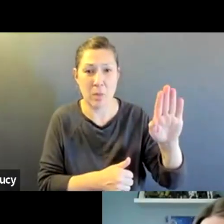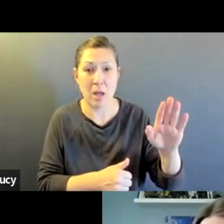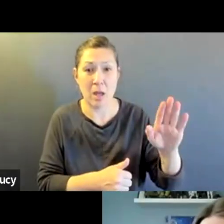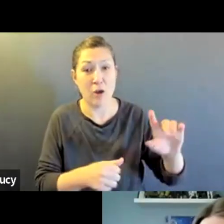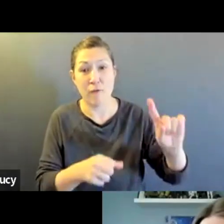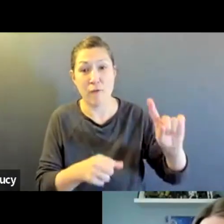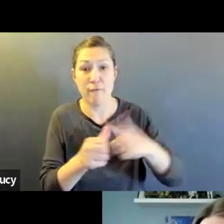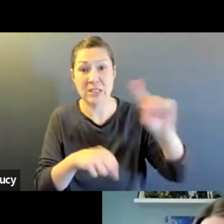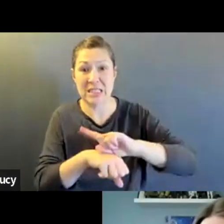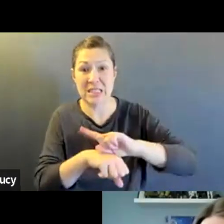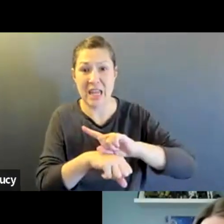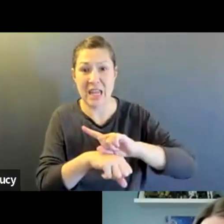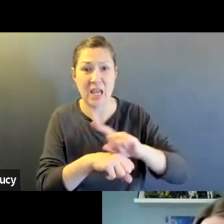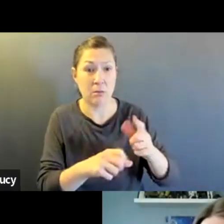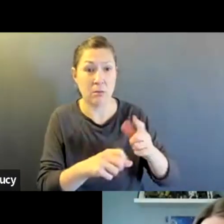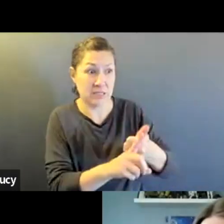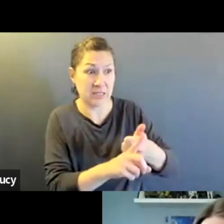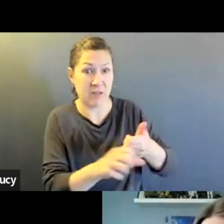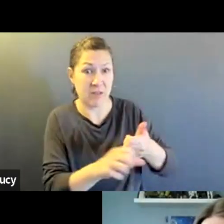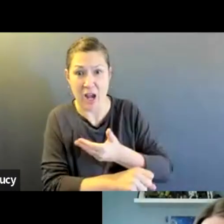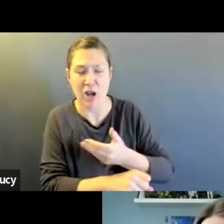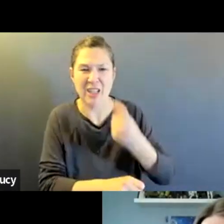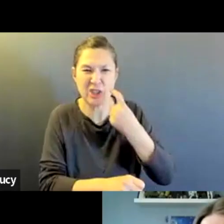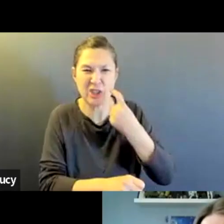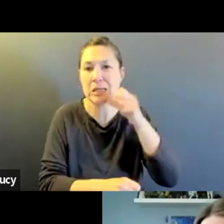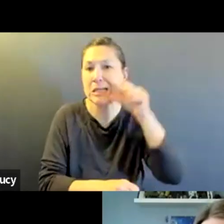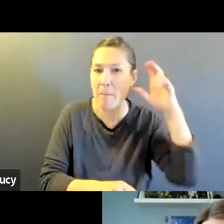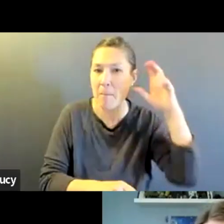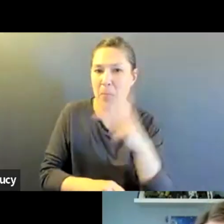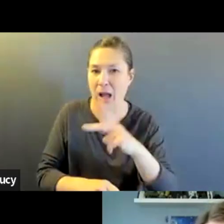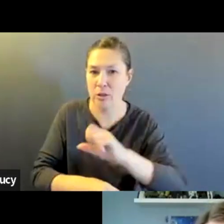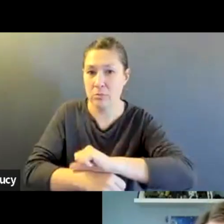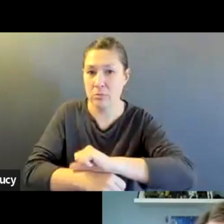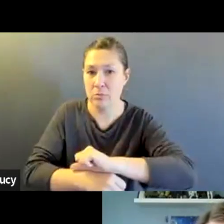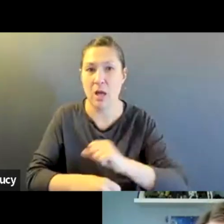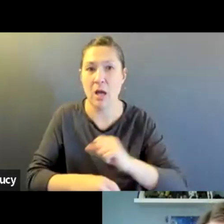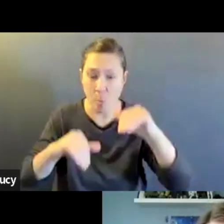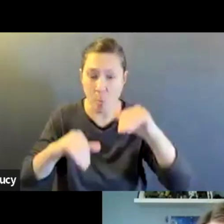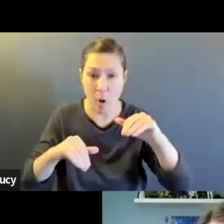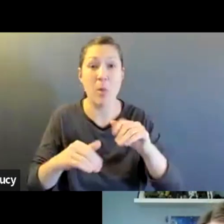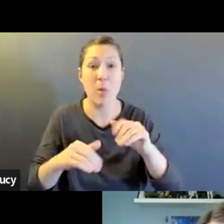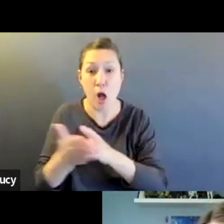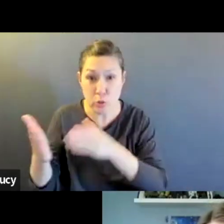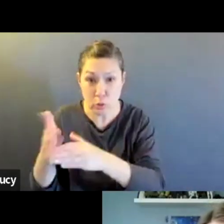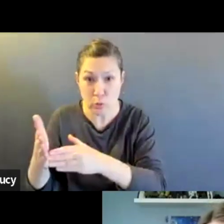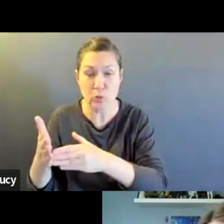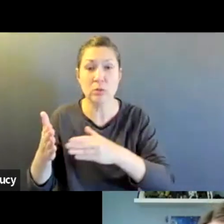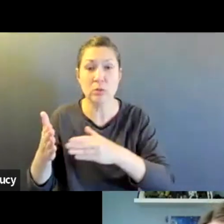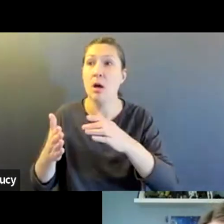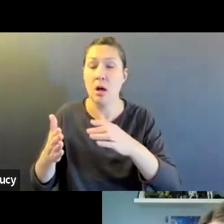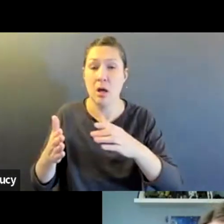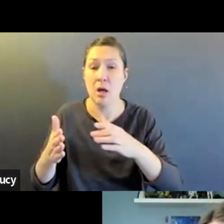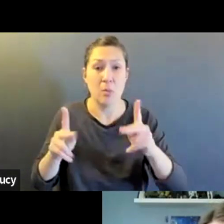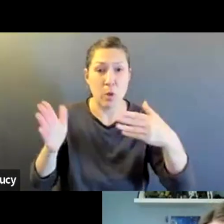her office yesterday, I'm hoping on the other side of these lawsuits that this funding will be restored. It's